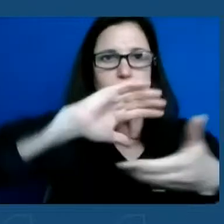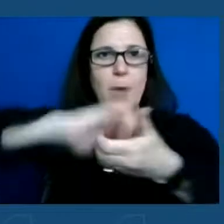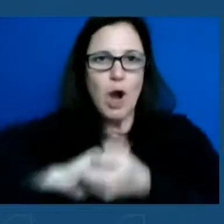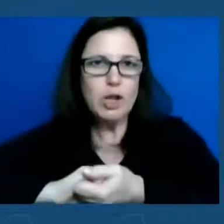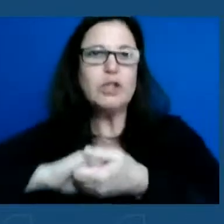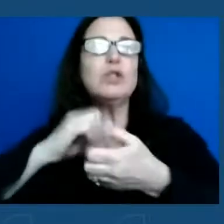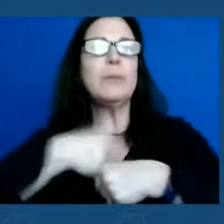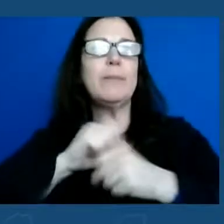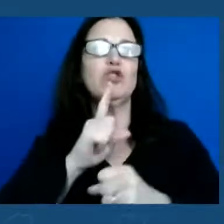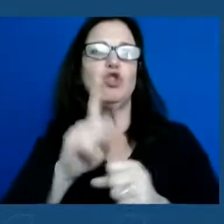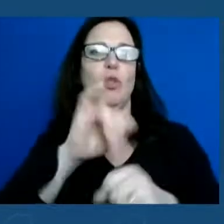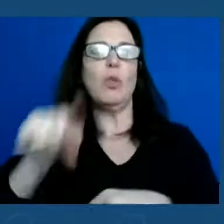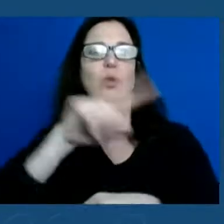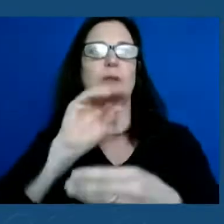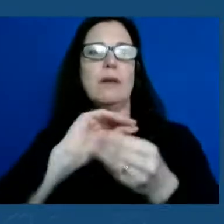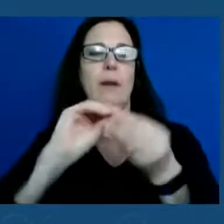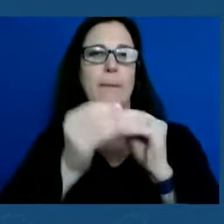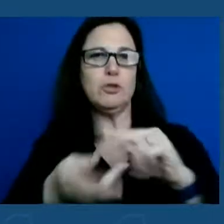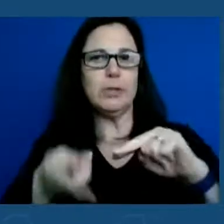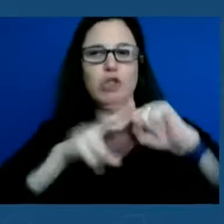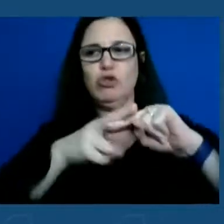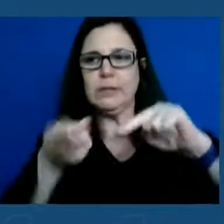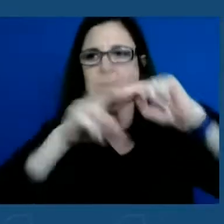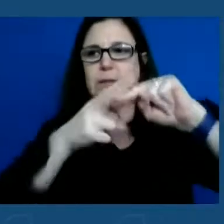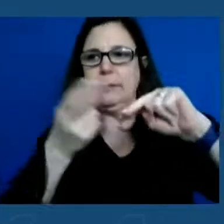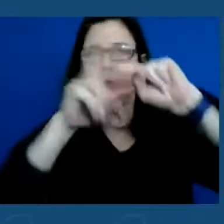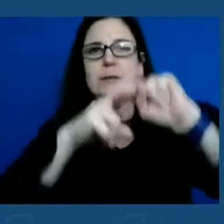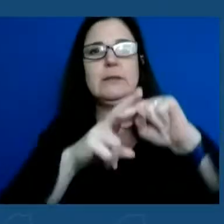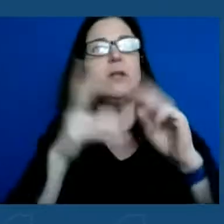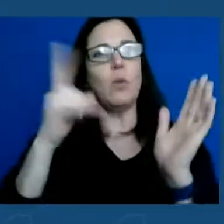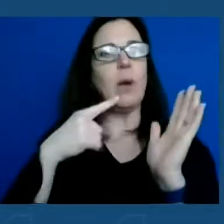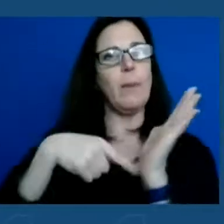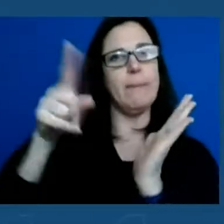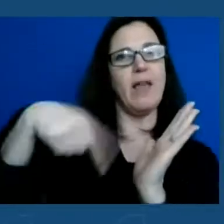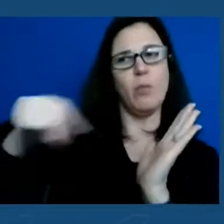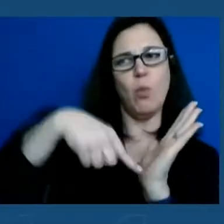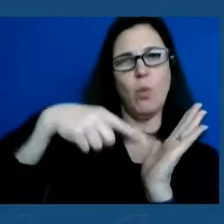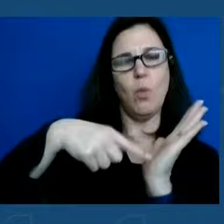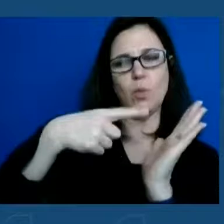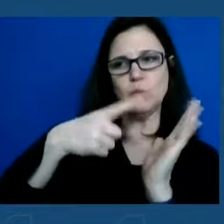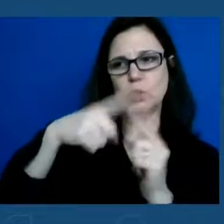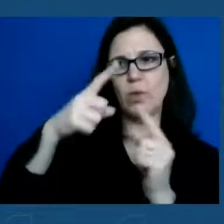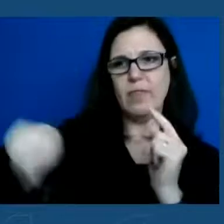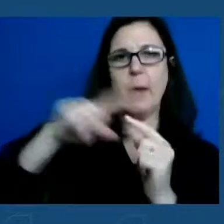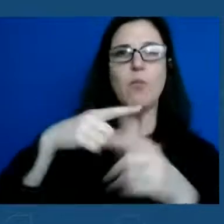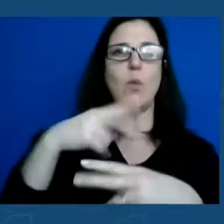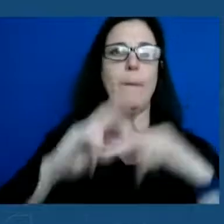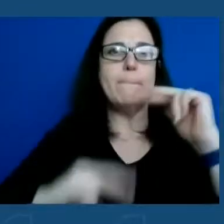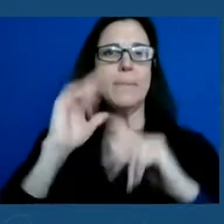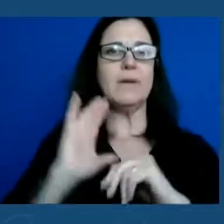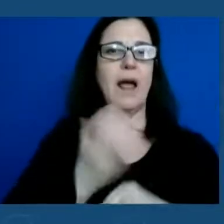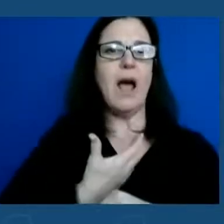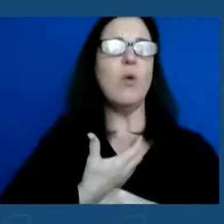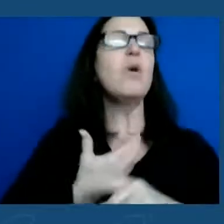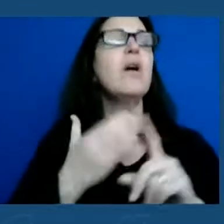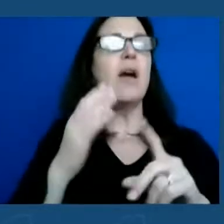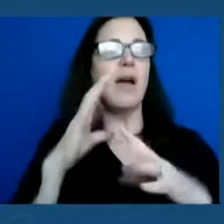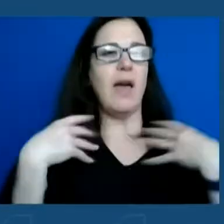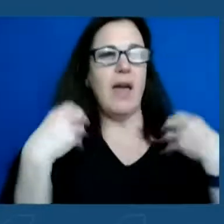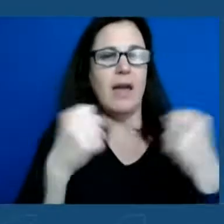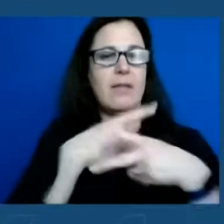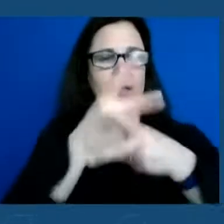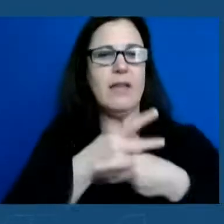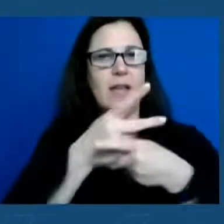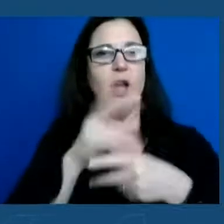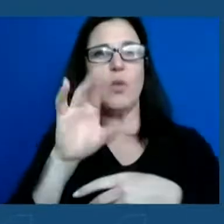sure that we get those numbers higher, and we will pay the debt we owe them. We'll rebuild our healthcare workforce. We'll create a better, stronger, more equitable